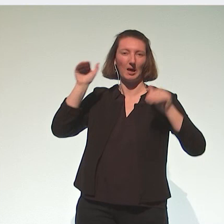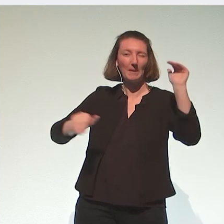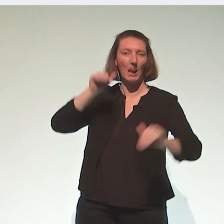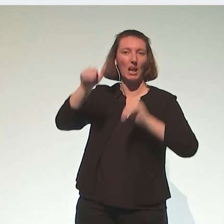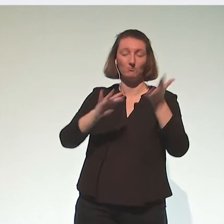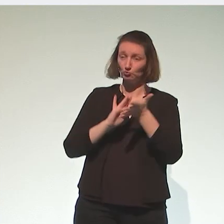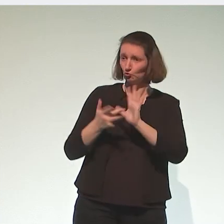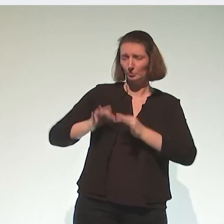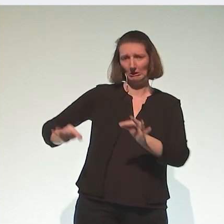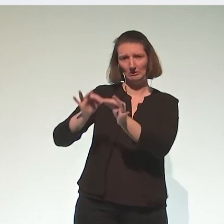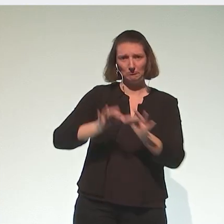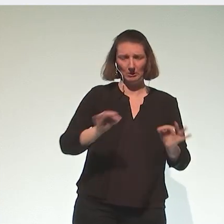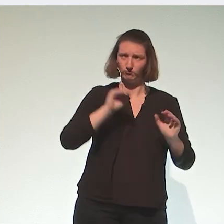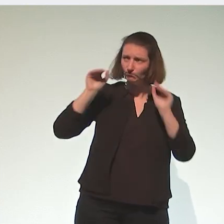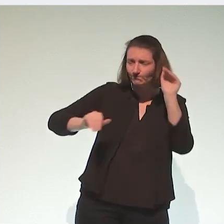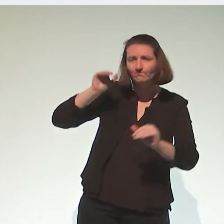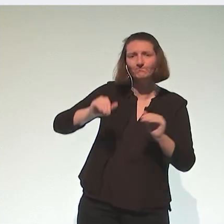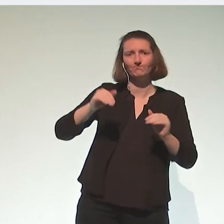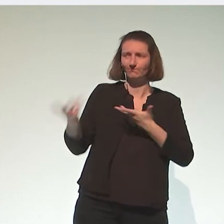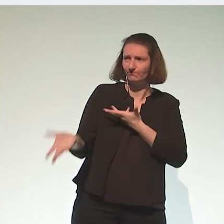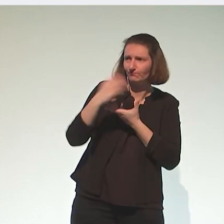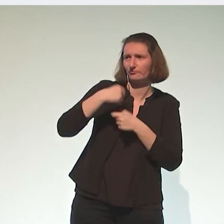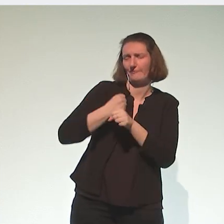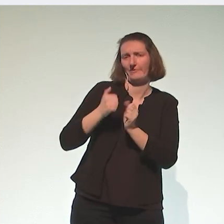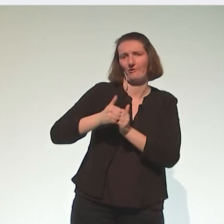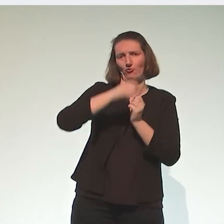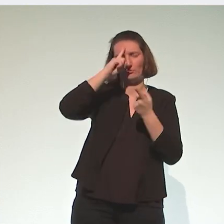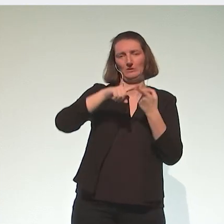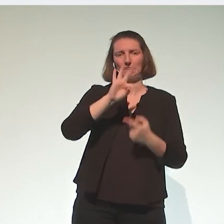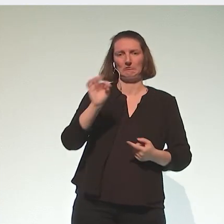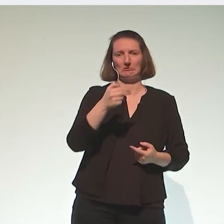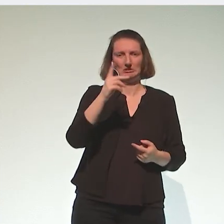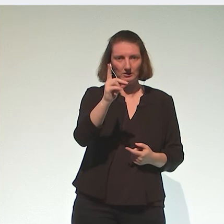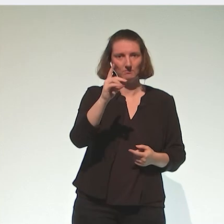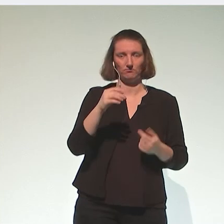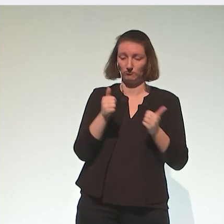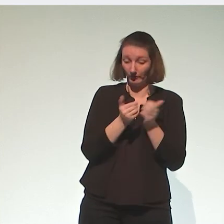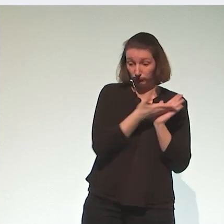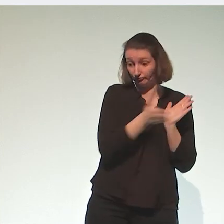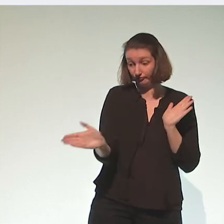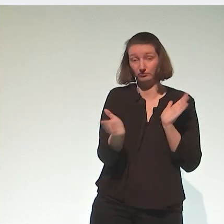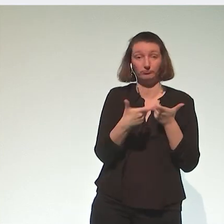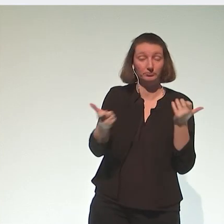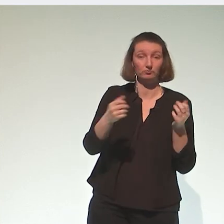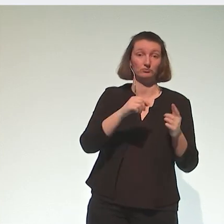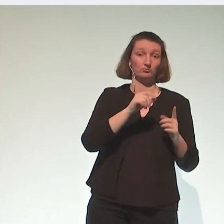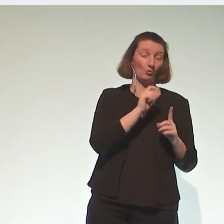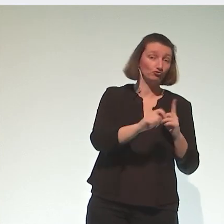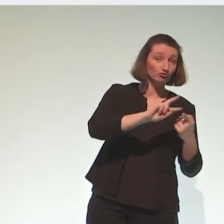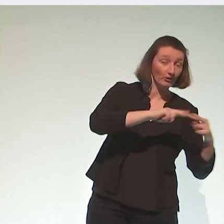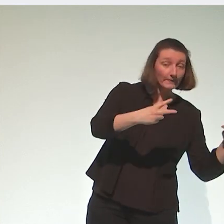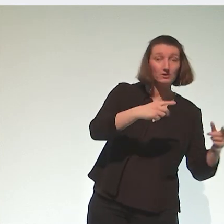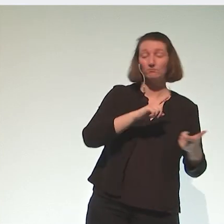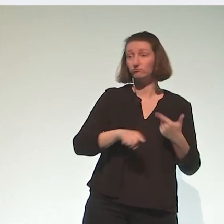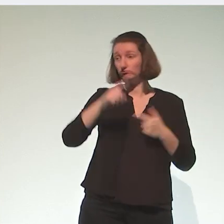launched a joint transnational appeal for research on neurodevelopment disorders, open